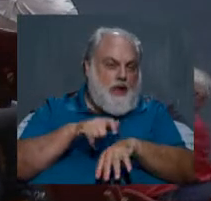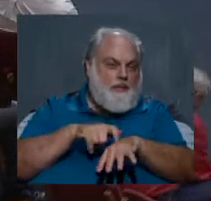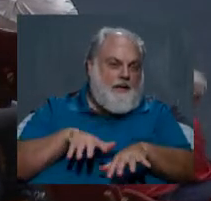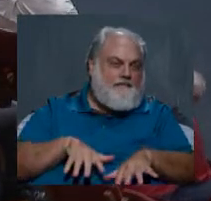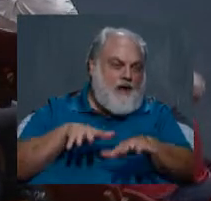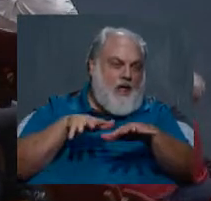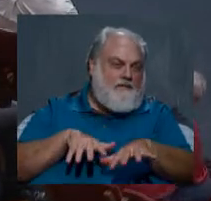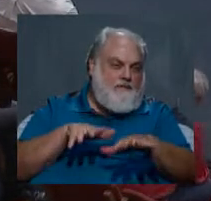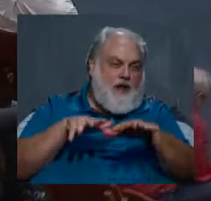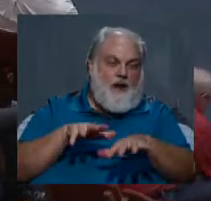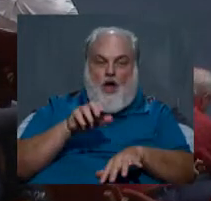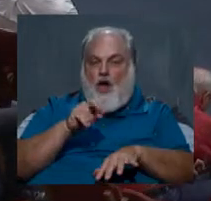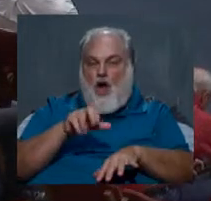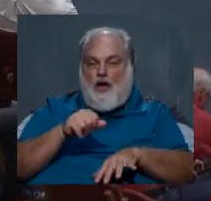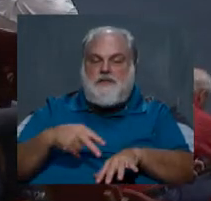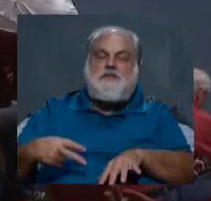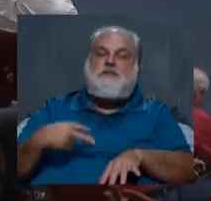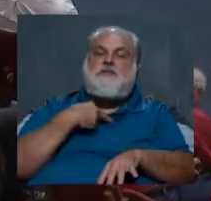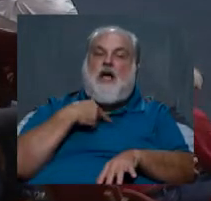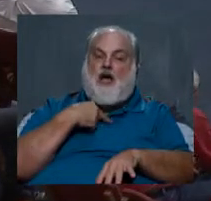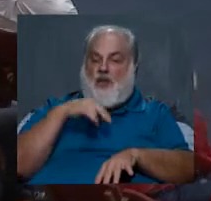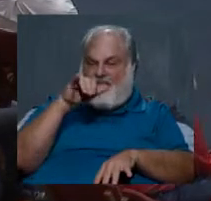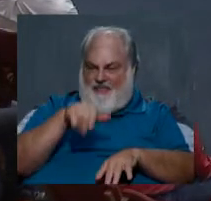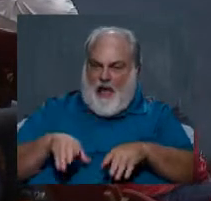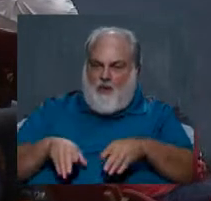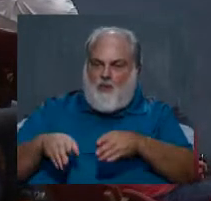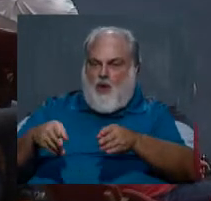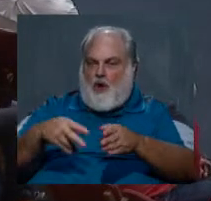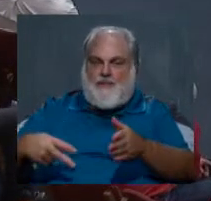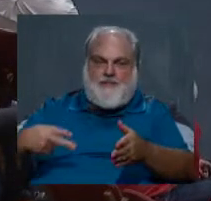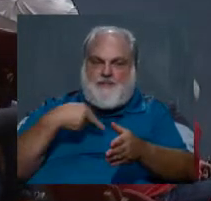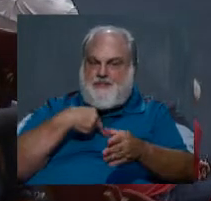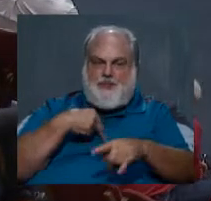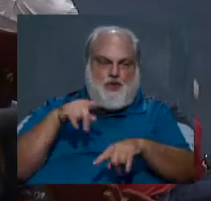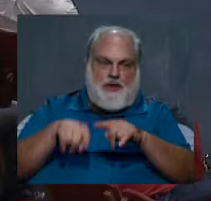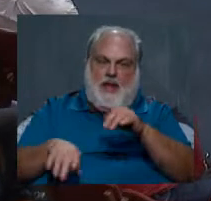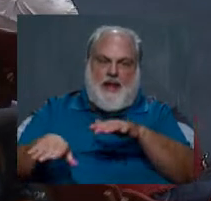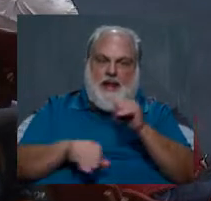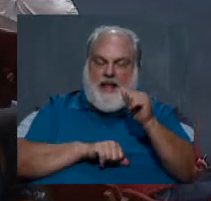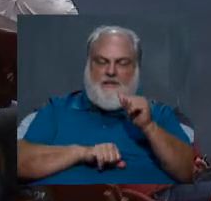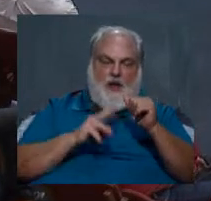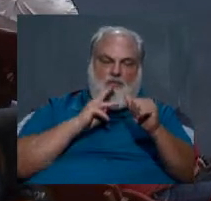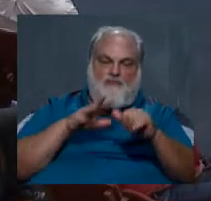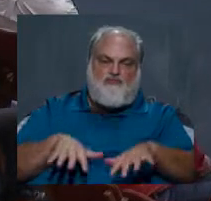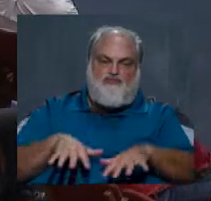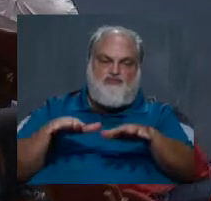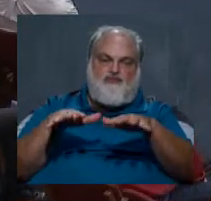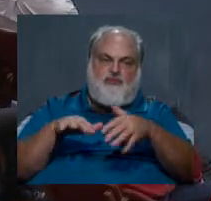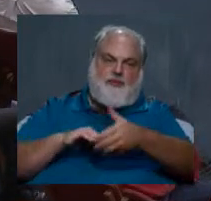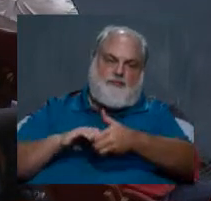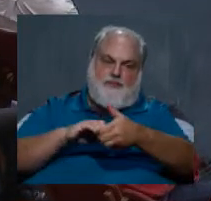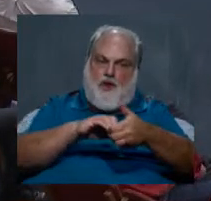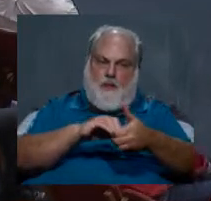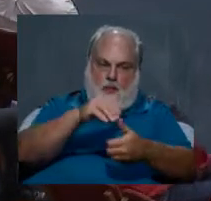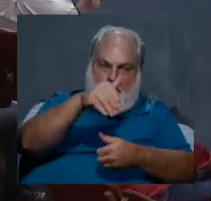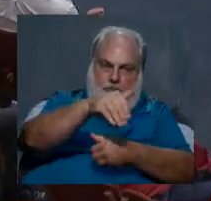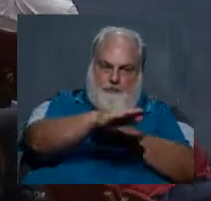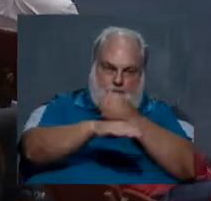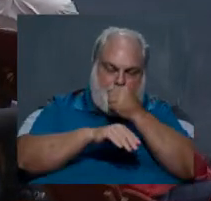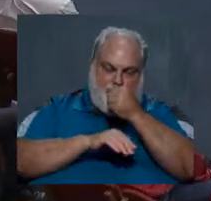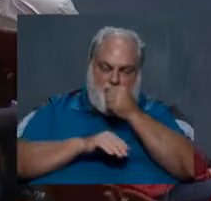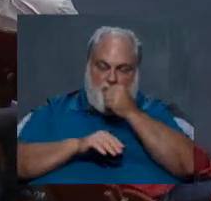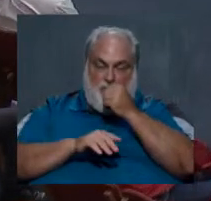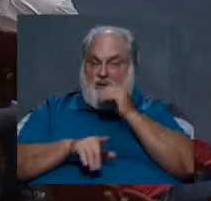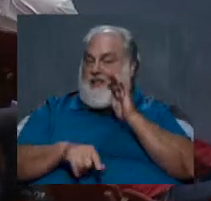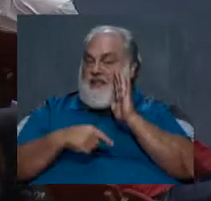had stalled cars on Pinnacle Valley Road that couldn't get out. Stalled them out, they had to tow them away. So this